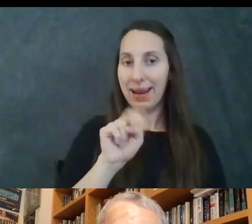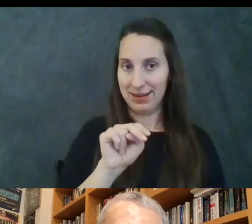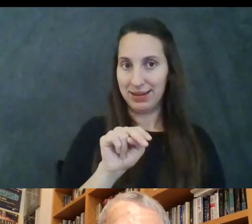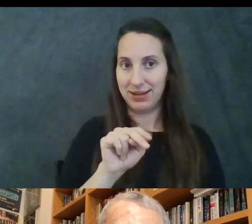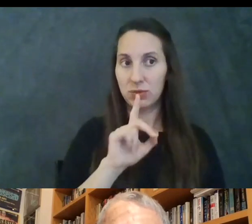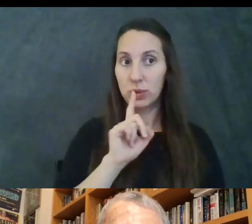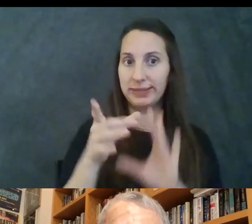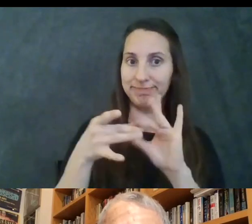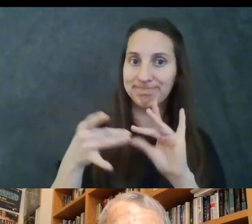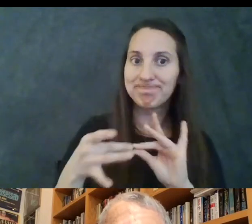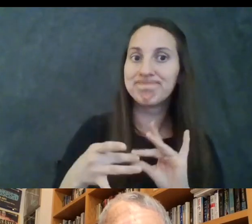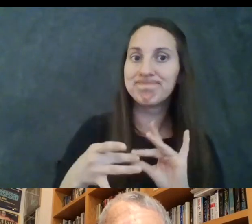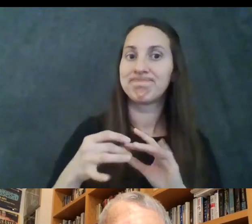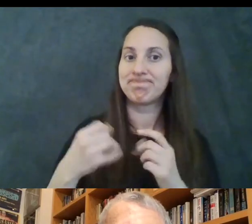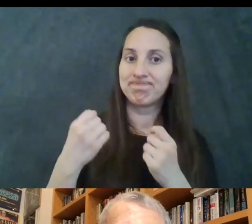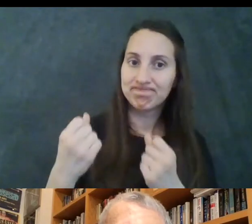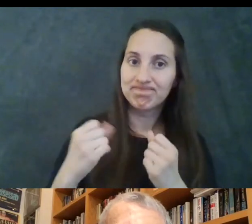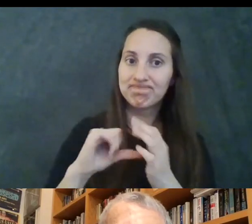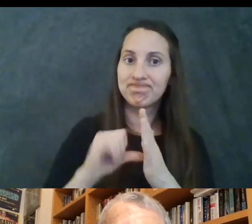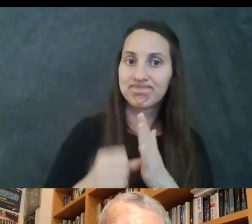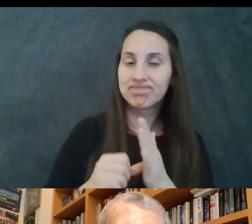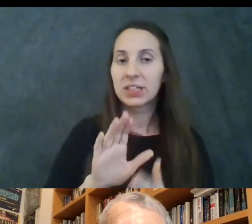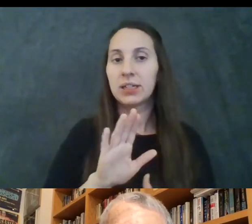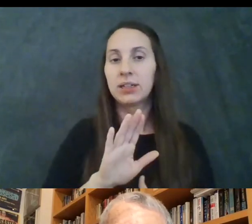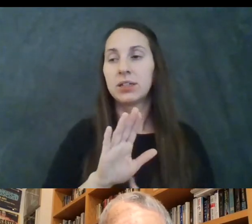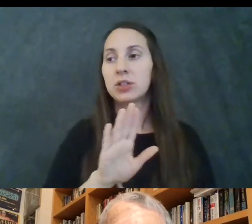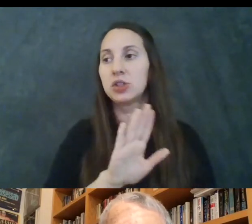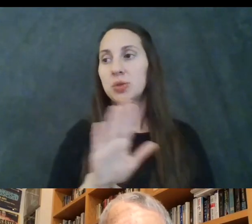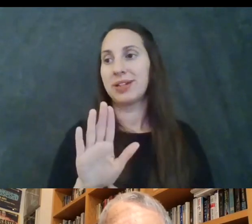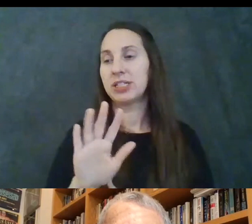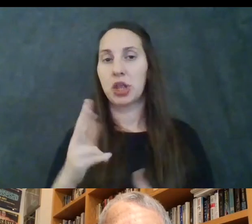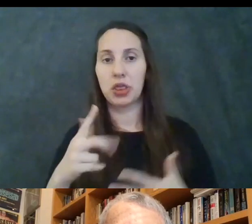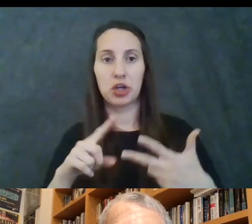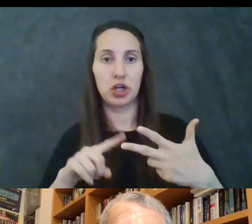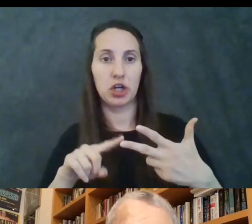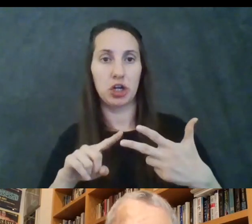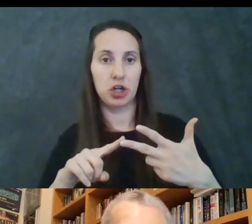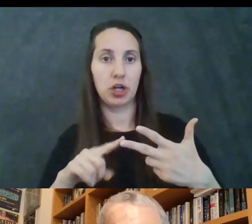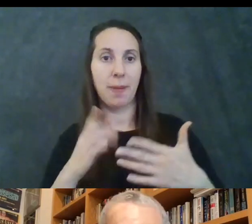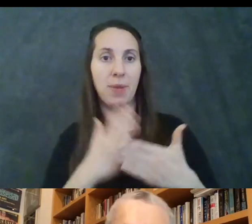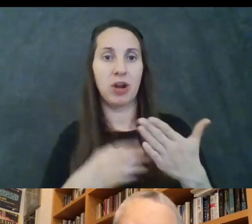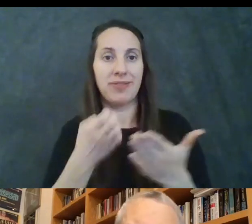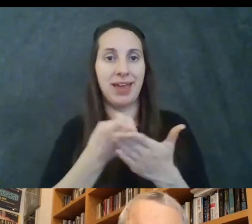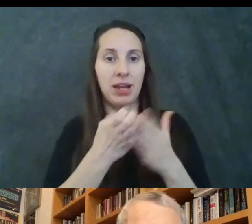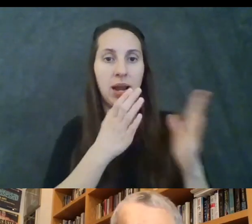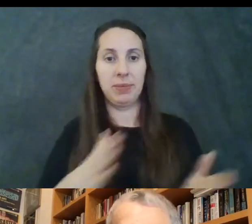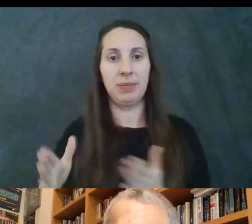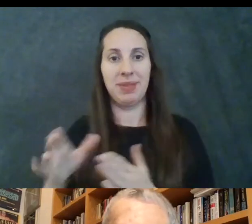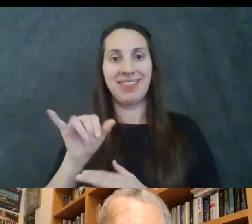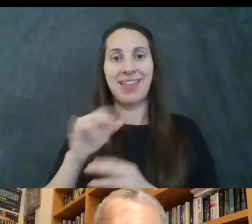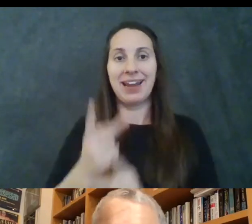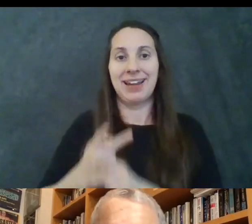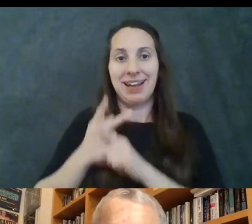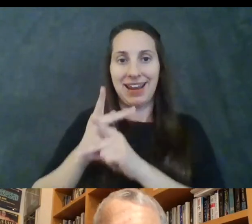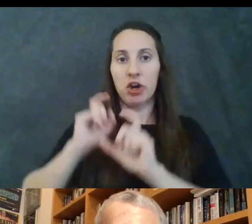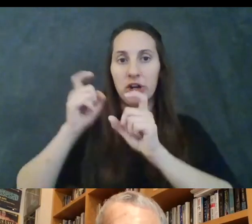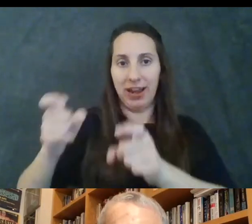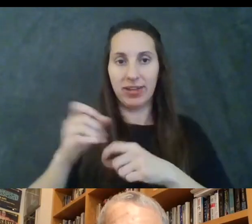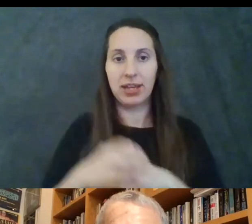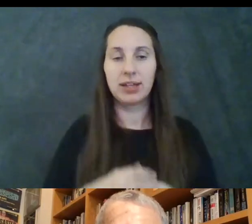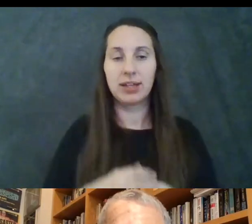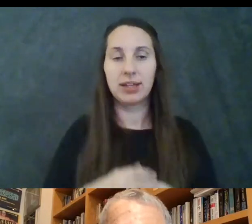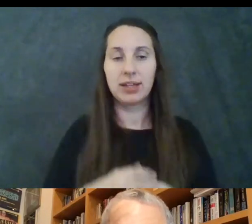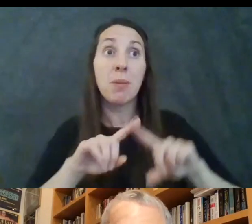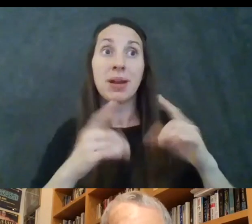aggressively into his caregiving economy, his third component of his economic plan. But this is still very under